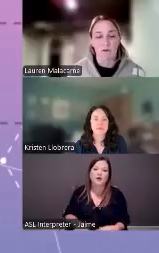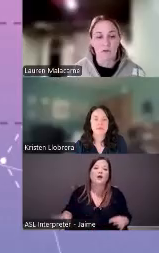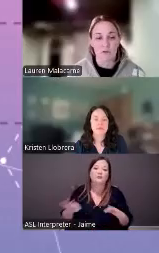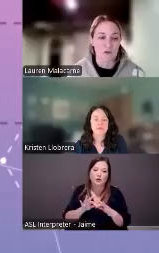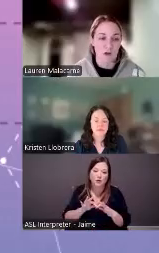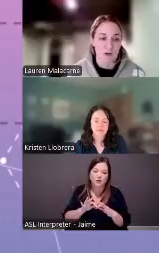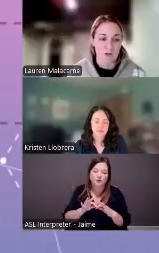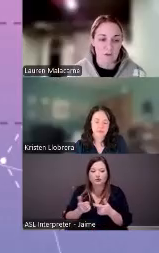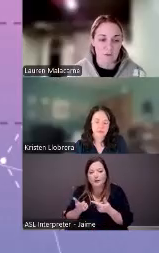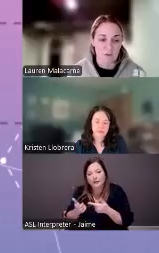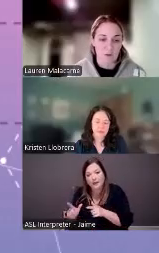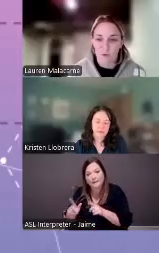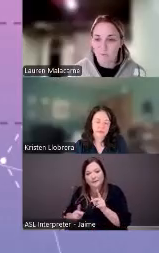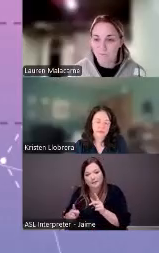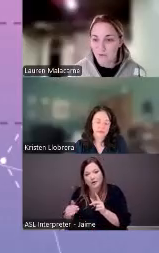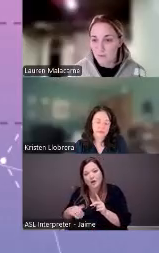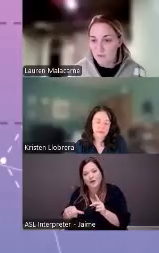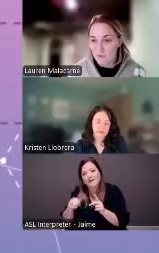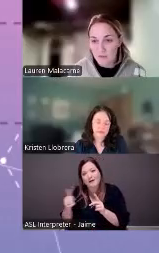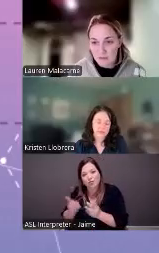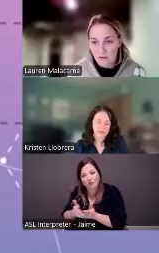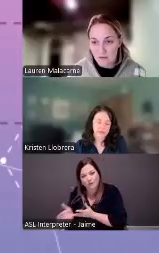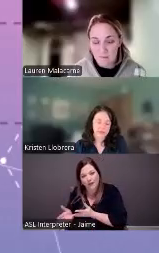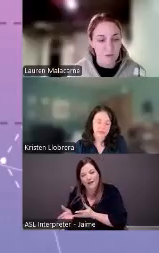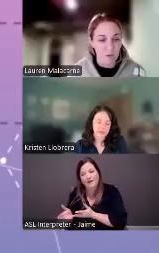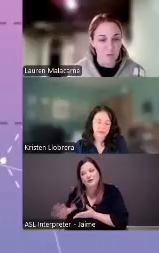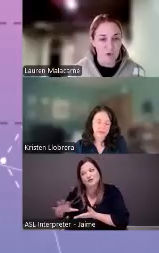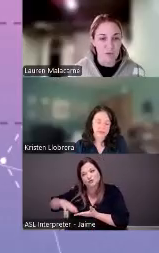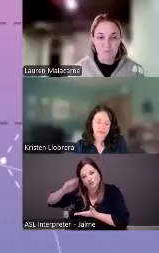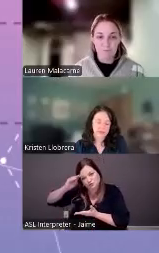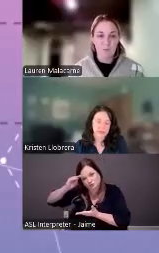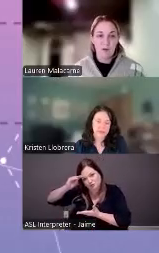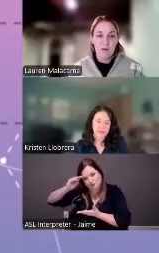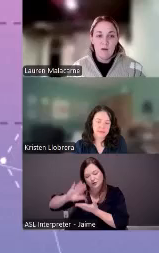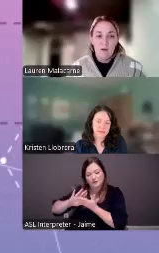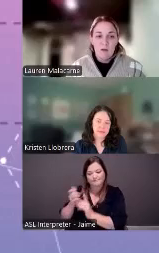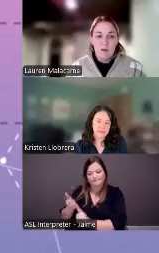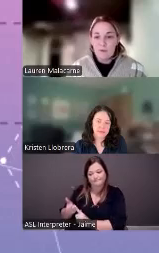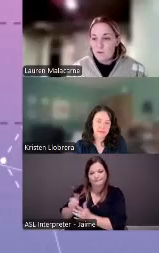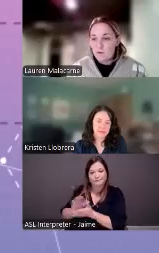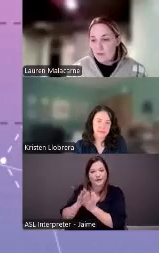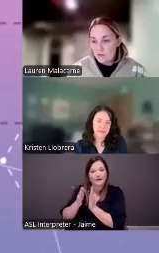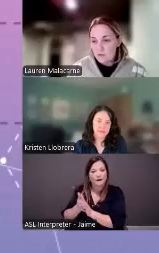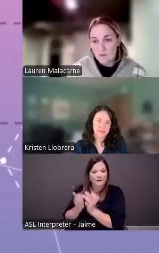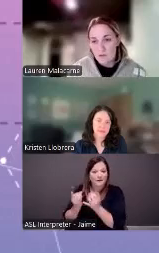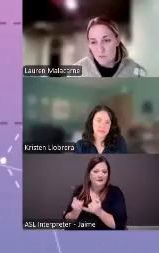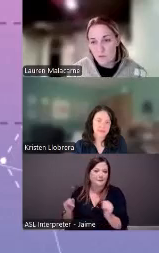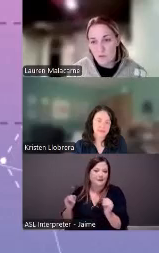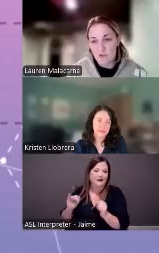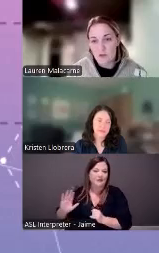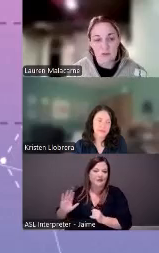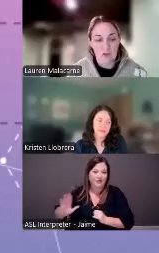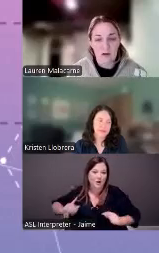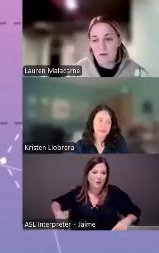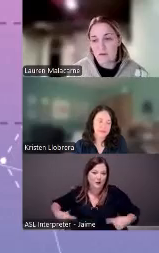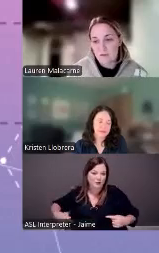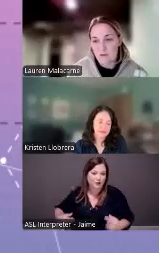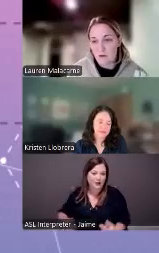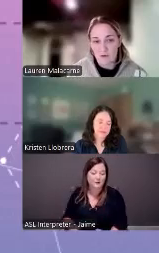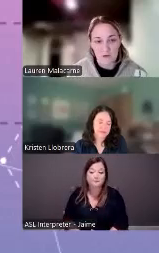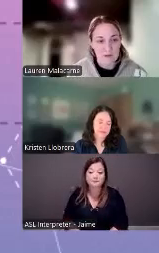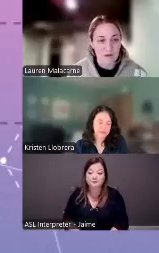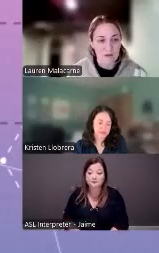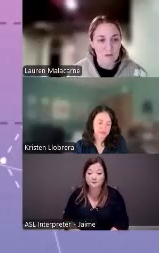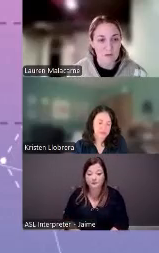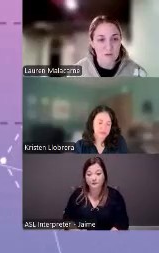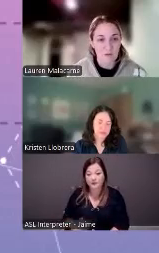another avenue to try to learn how to be independent in their wheelchair. And so this actually goes along with the question in the chat, and Nancy,